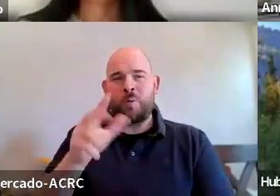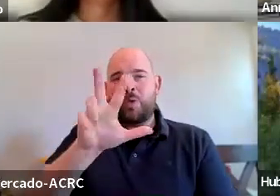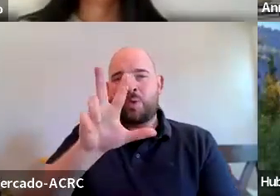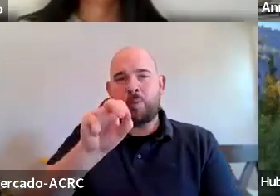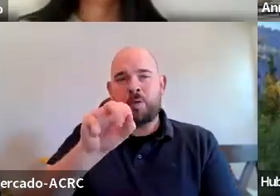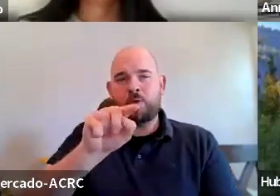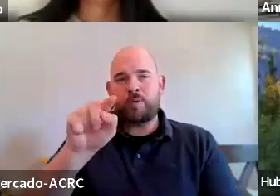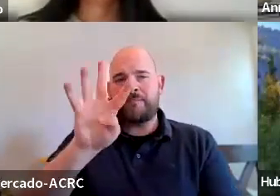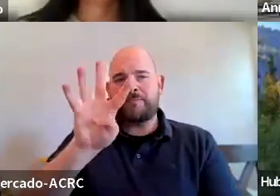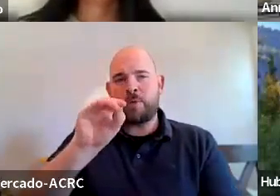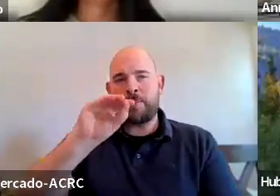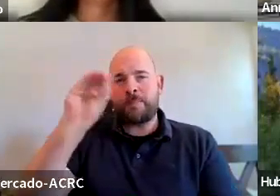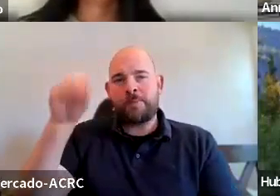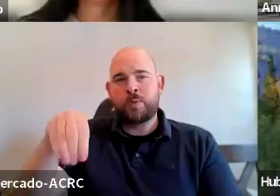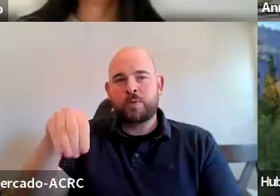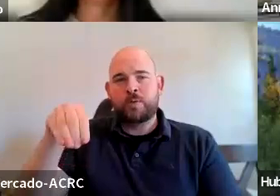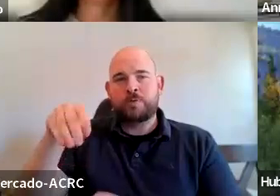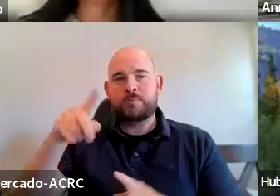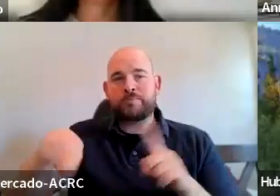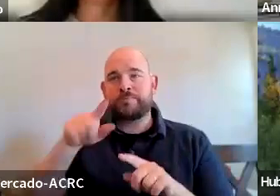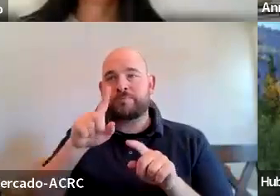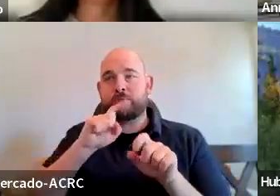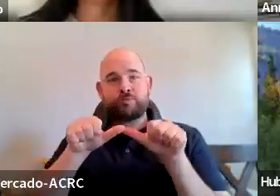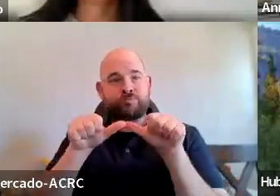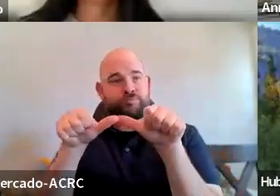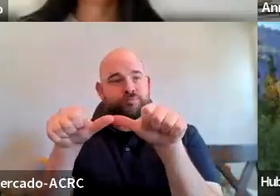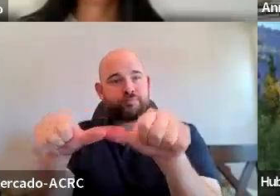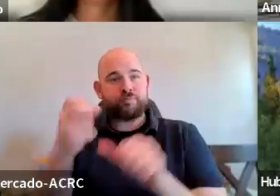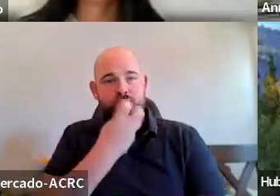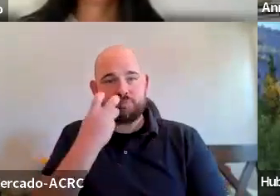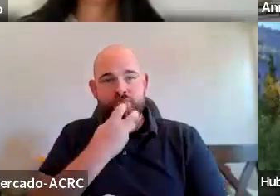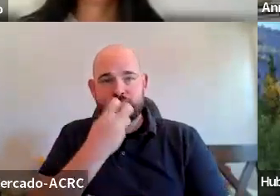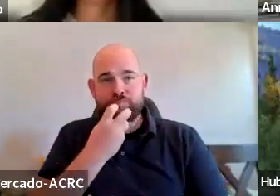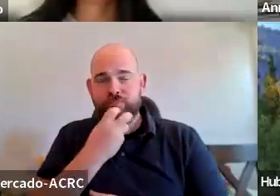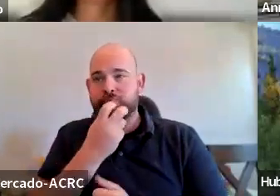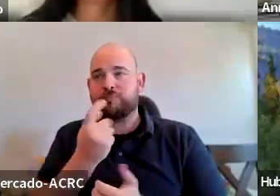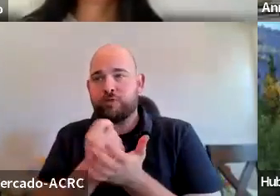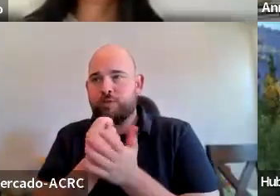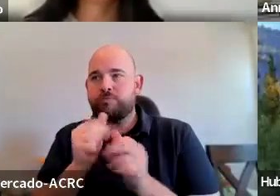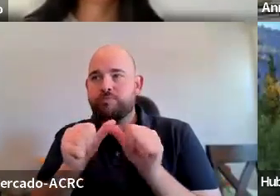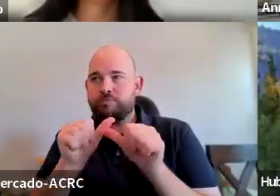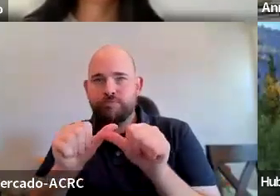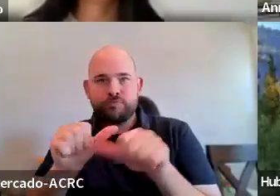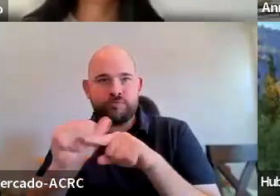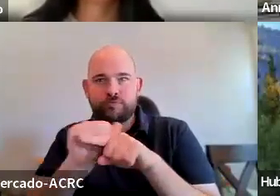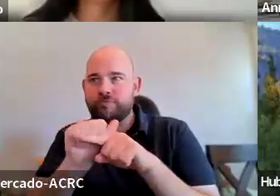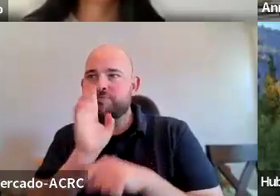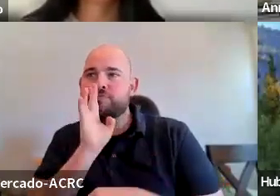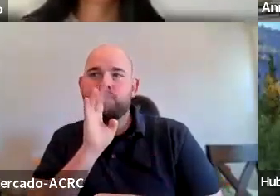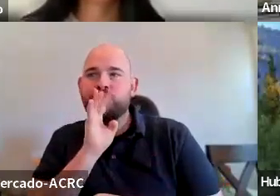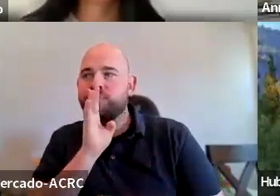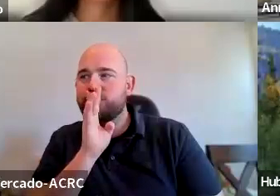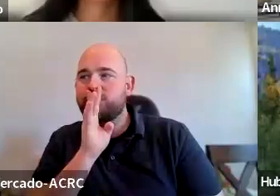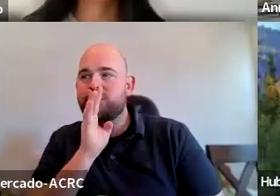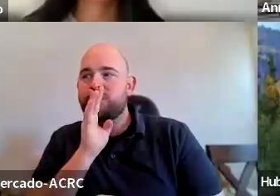However, statistics show that only 30 to 40% will actually continue speech therapy